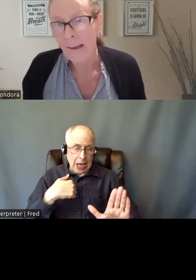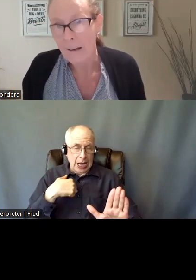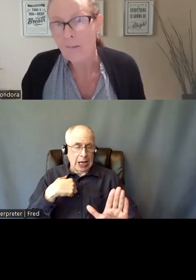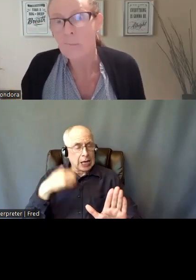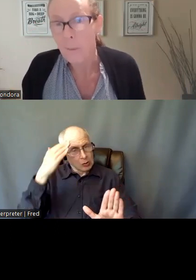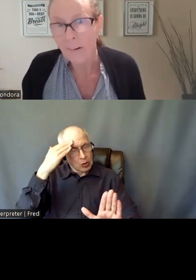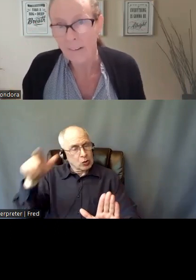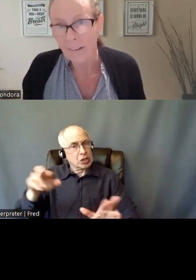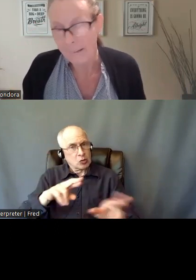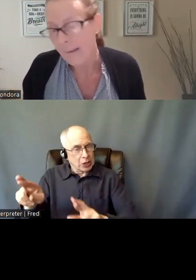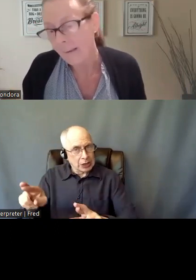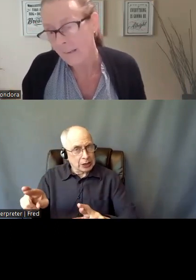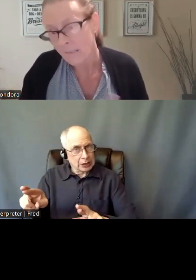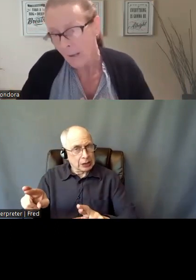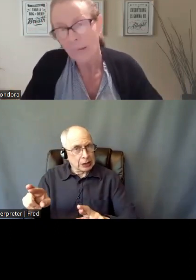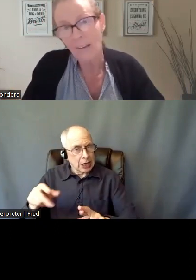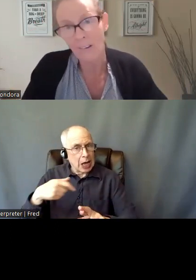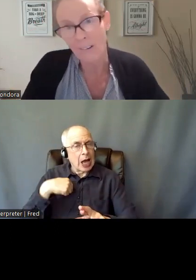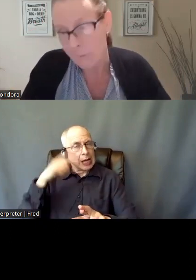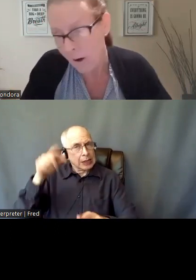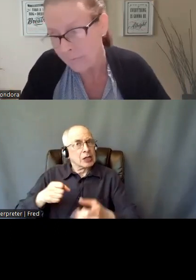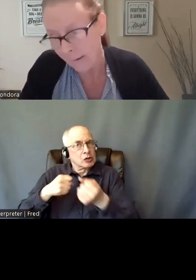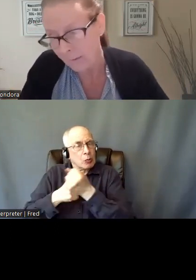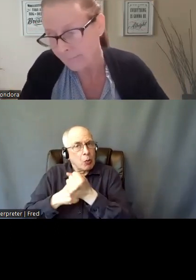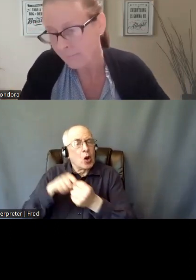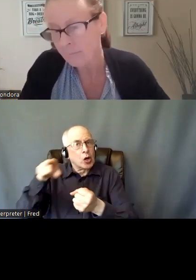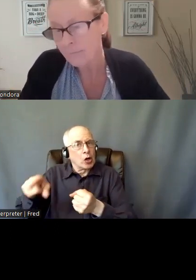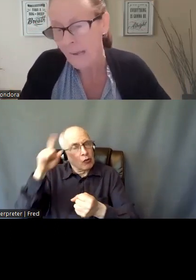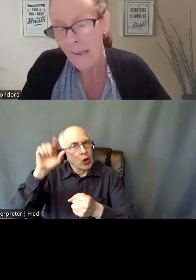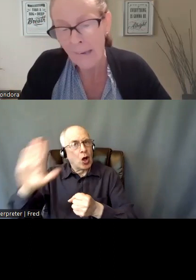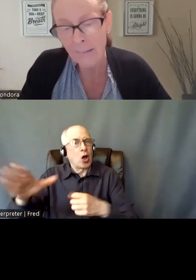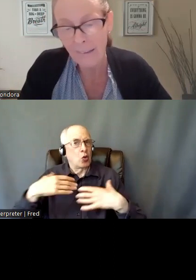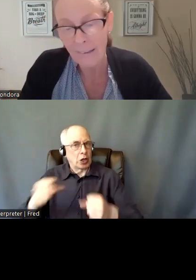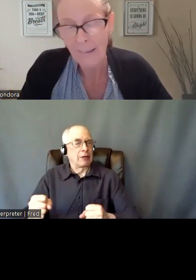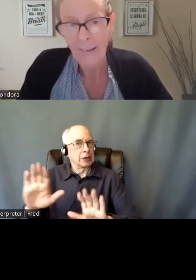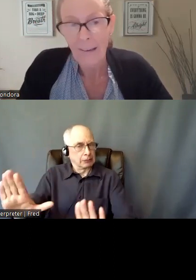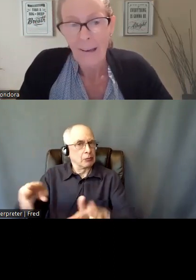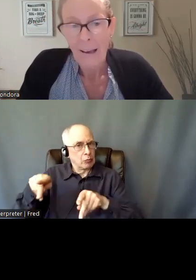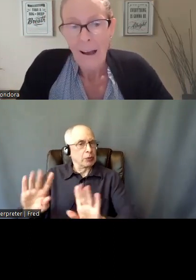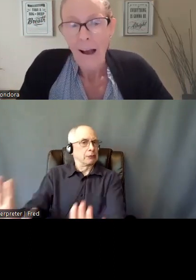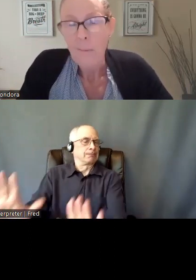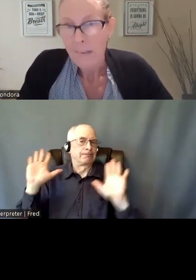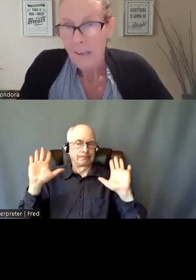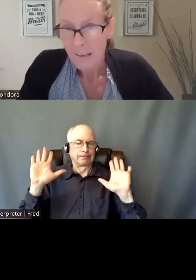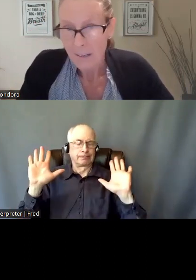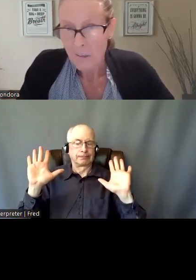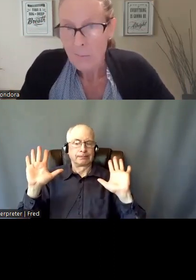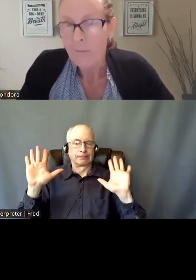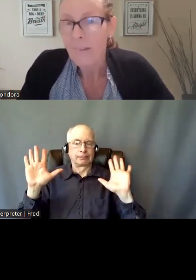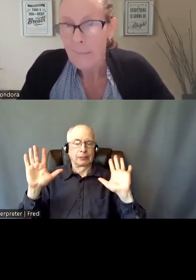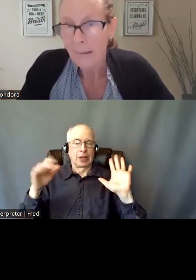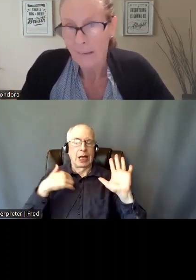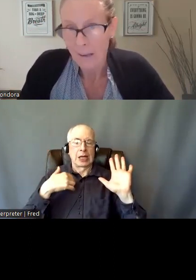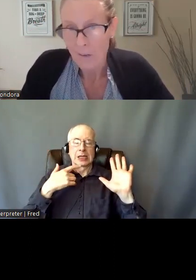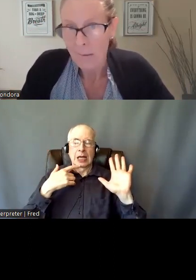out a way how to support her in taking this step in her recovery. And I want to say here, in terms